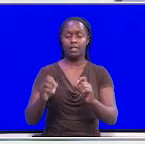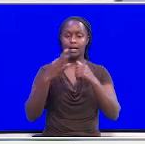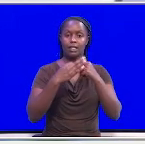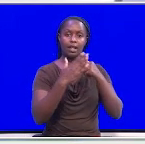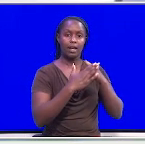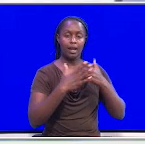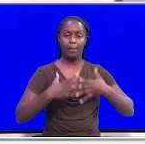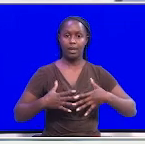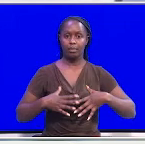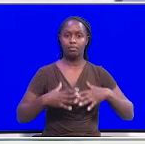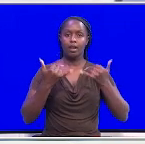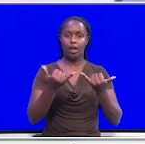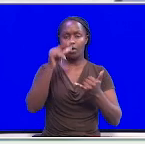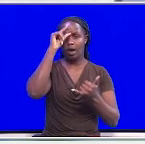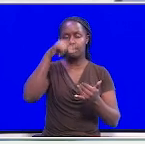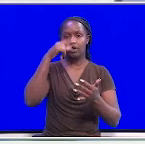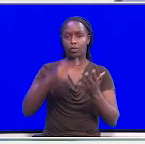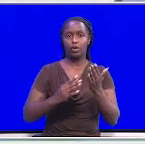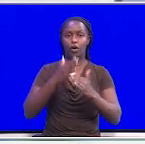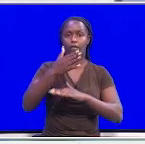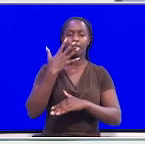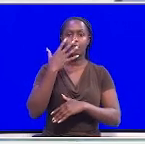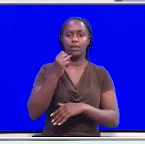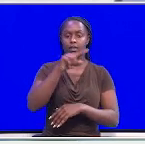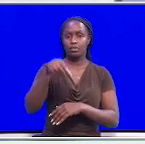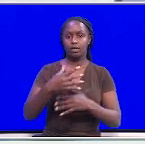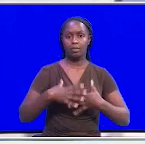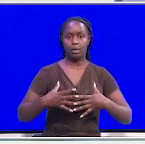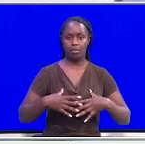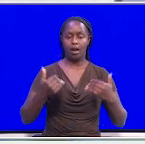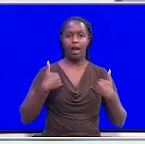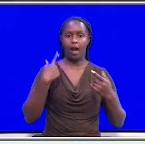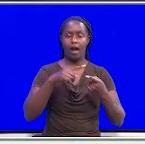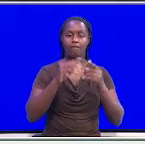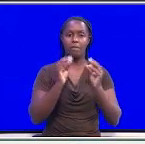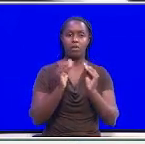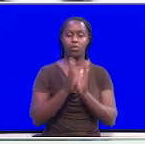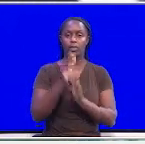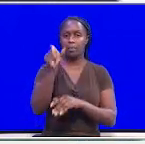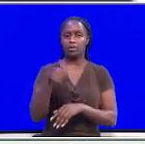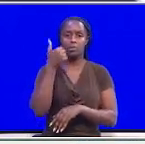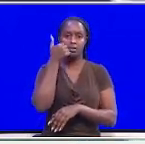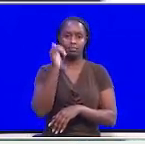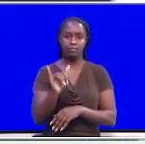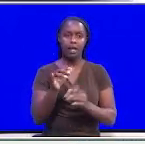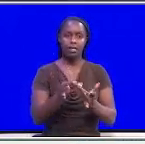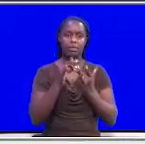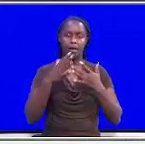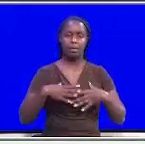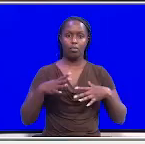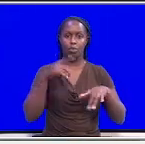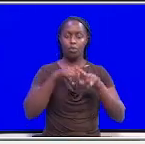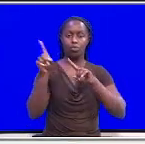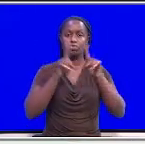samples, with the government revealing that over 500,000 people have been in contact with these patients, primarily travelers passing through the